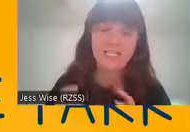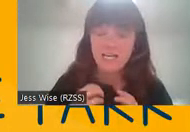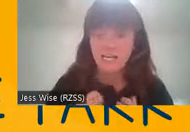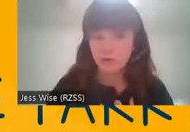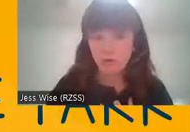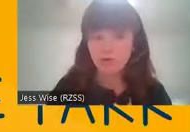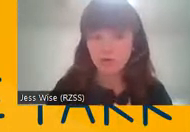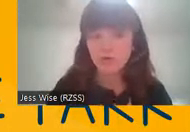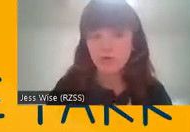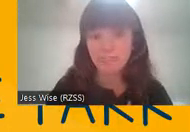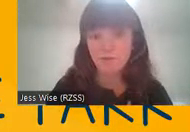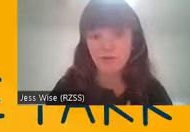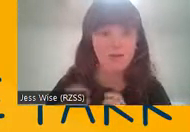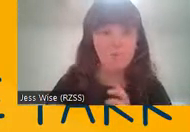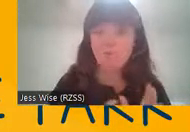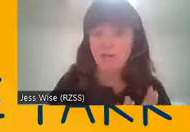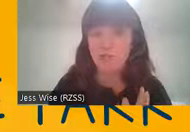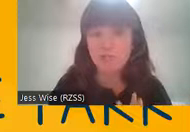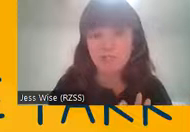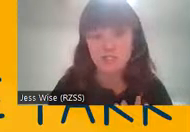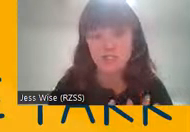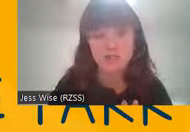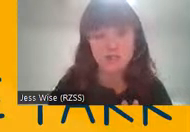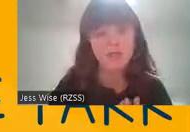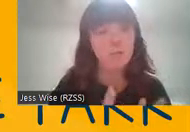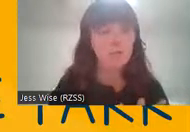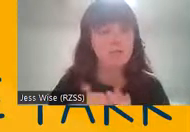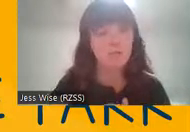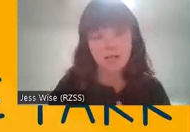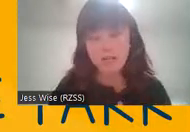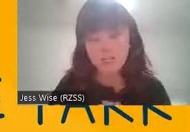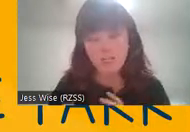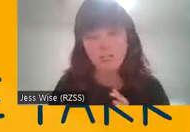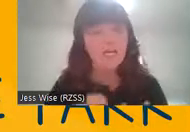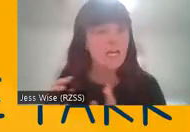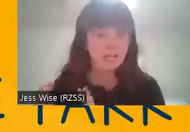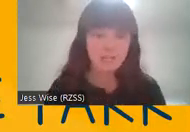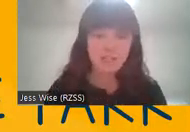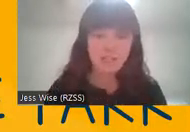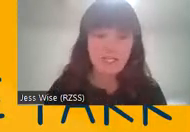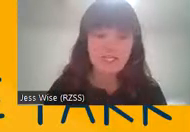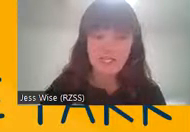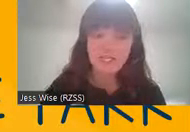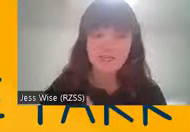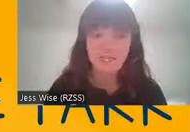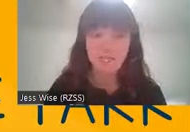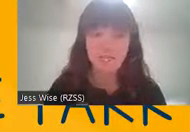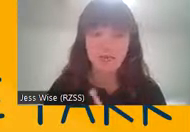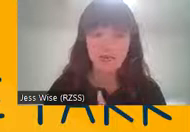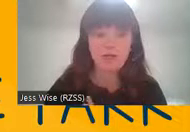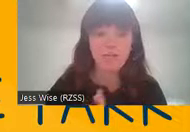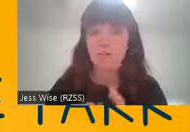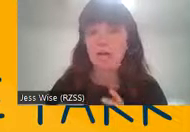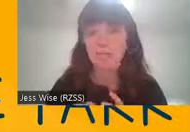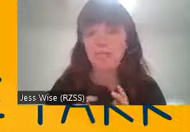highlight. If you're already running a volunteer program, choose something that you're doing or something you'd like to do. If you're in the early stages of setting up